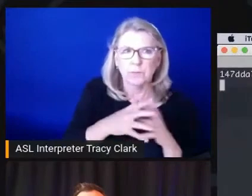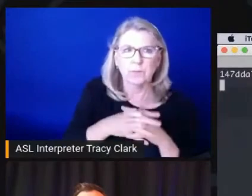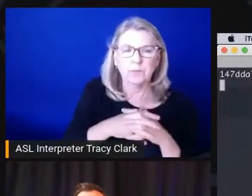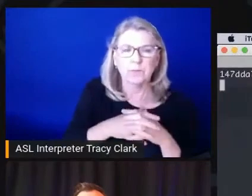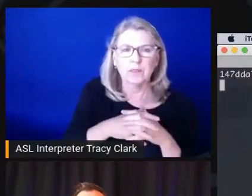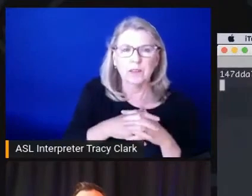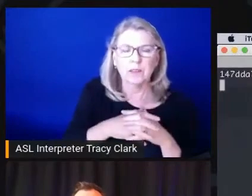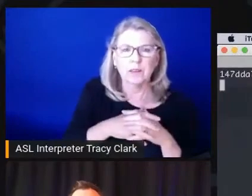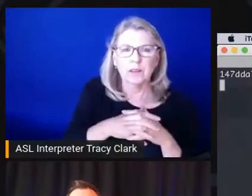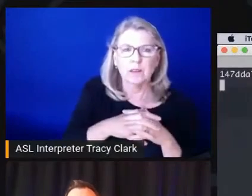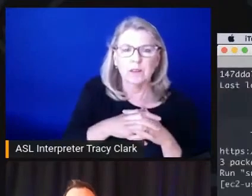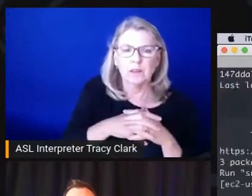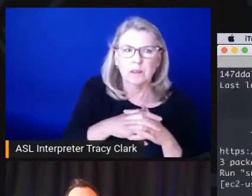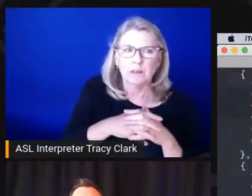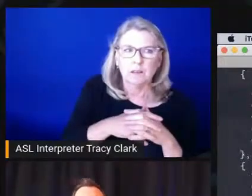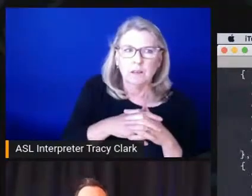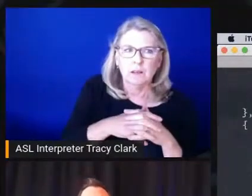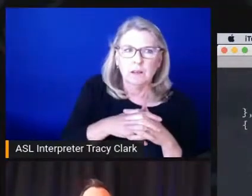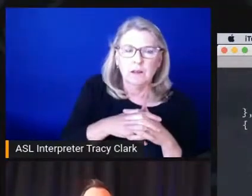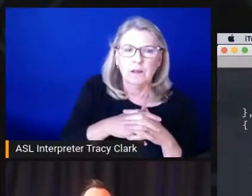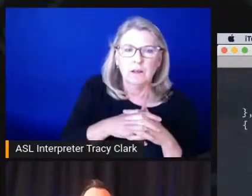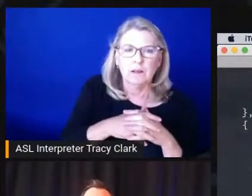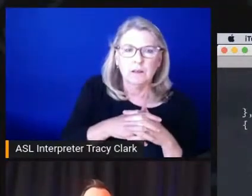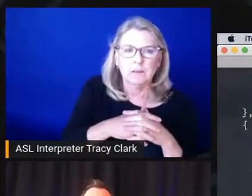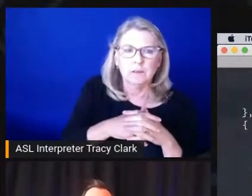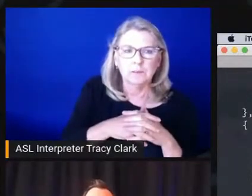Can you make it bigger again, Sheetal? Sure.